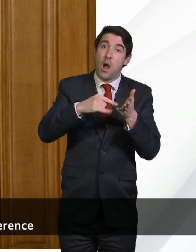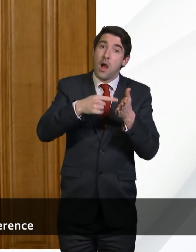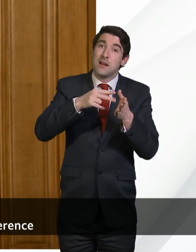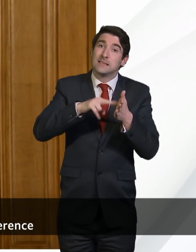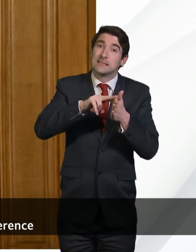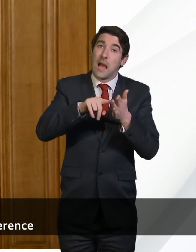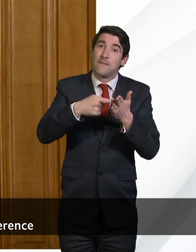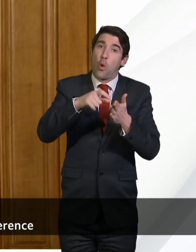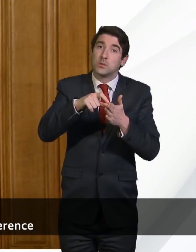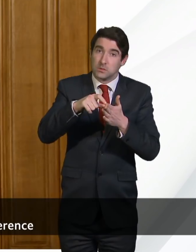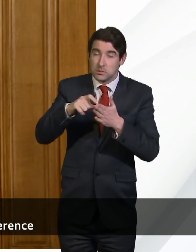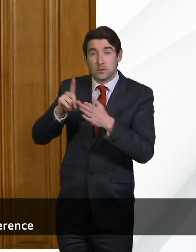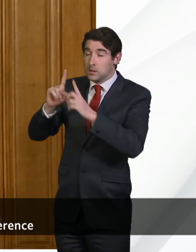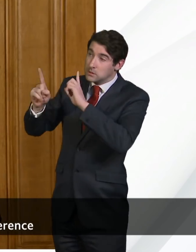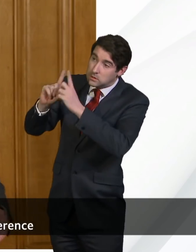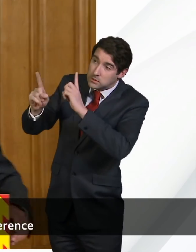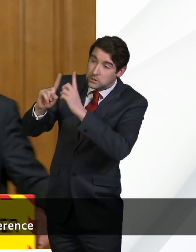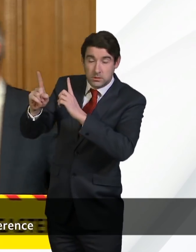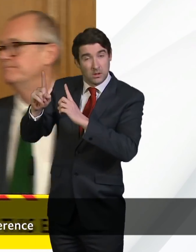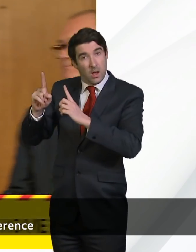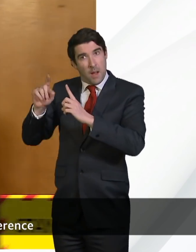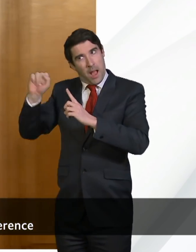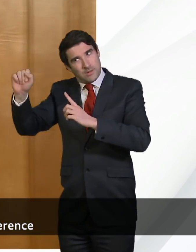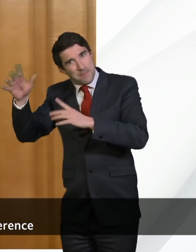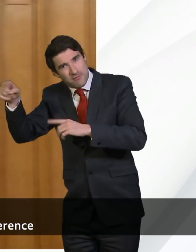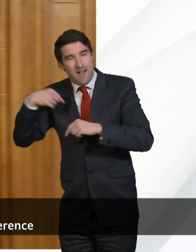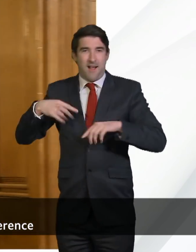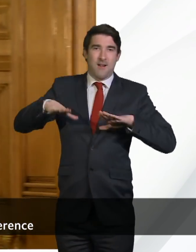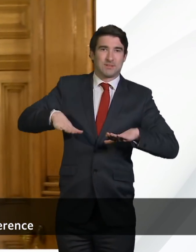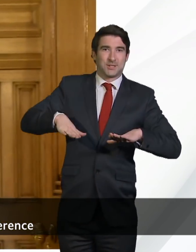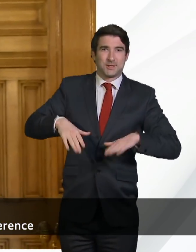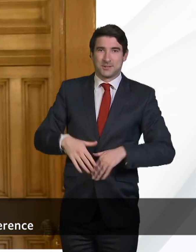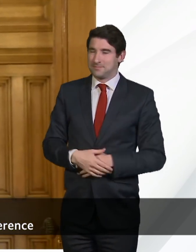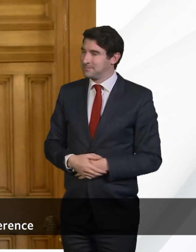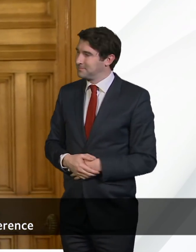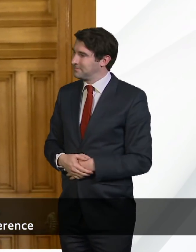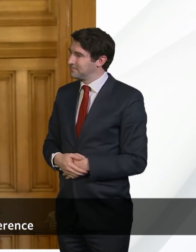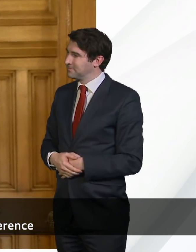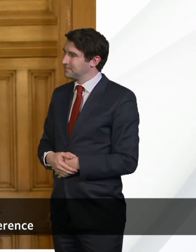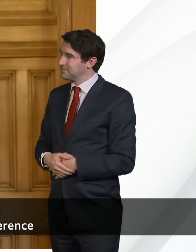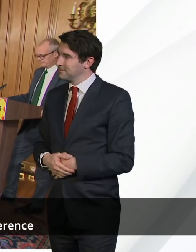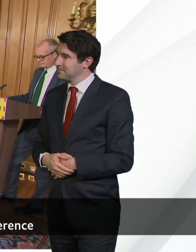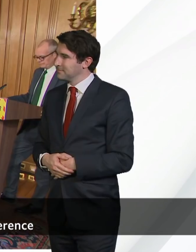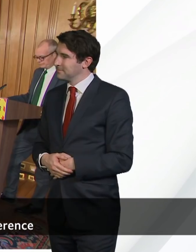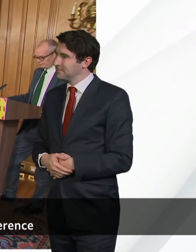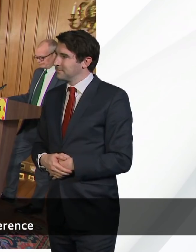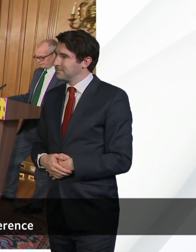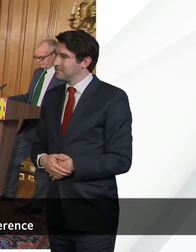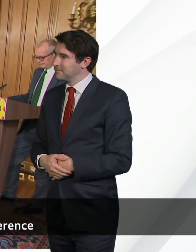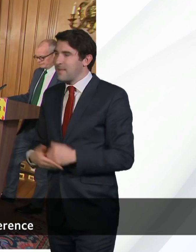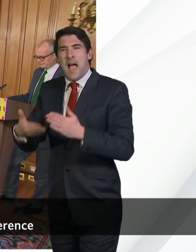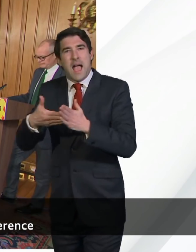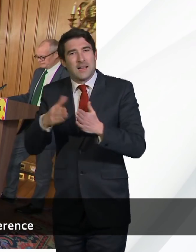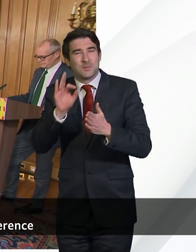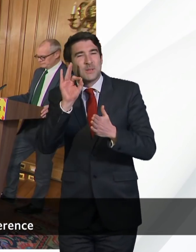PHE results will come to SAGE when they're ready. Do you want to come back on any of that, or no? Just would like to ask you, Mr. Raab, if it's possible, have